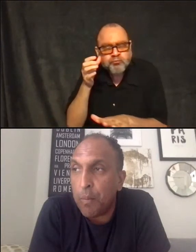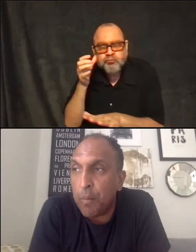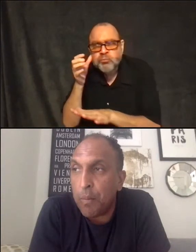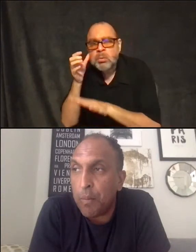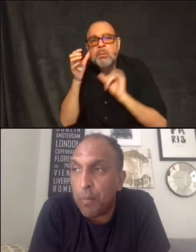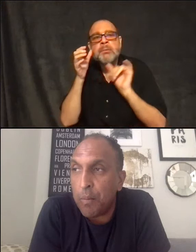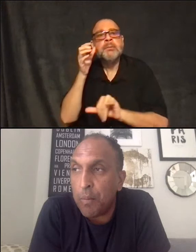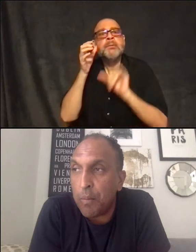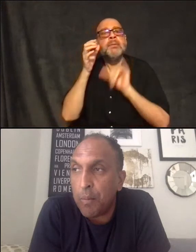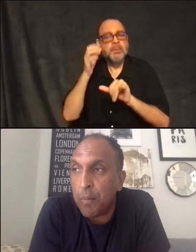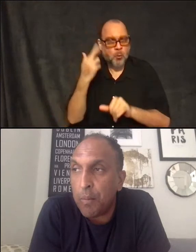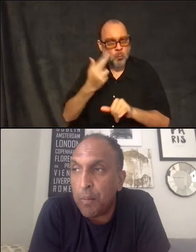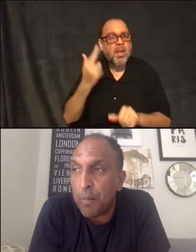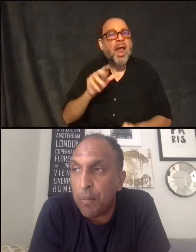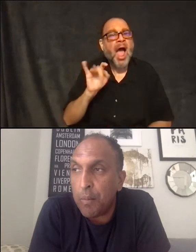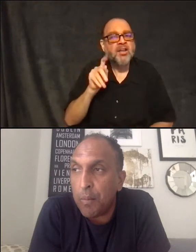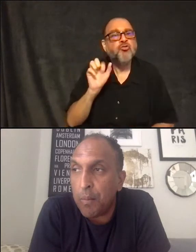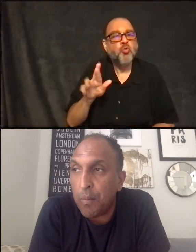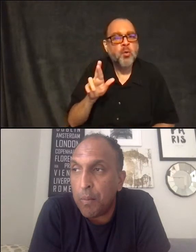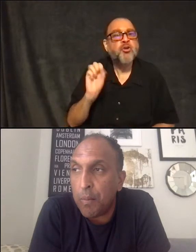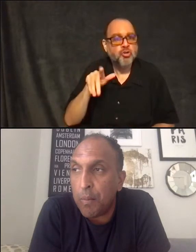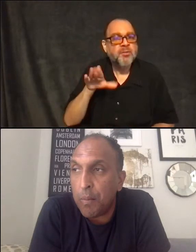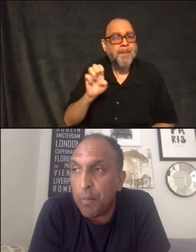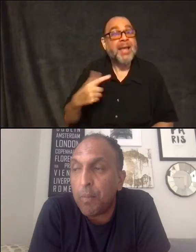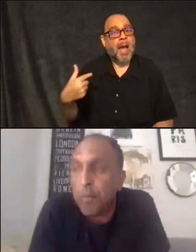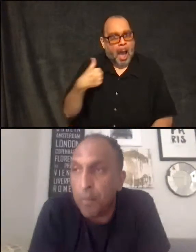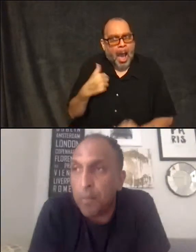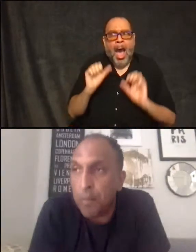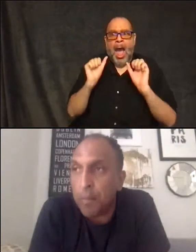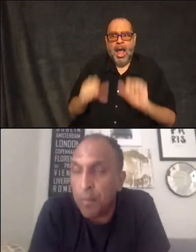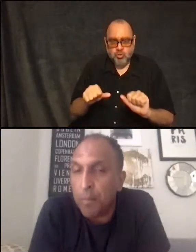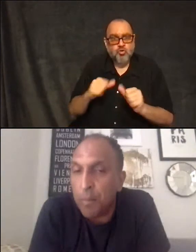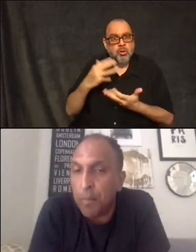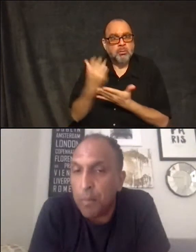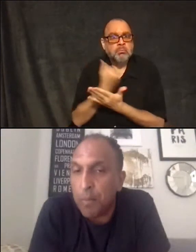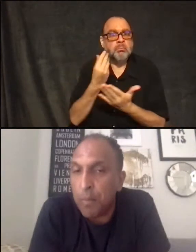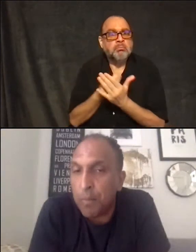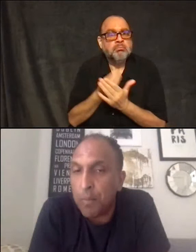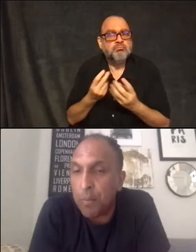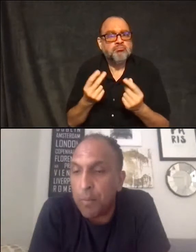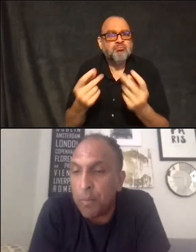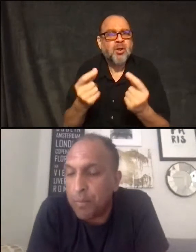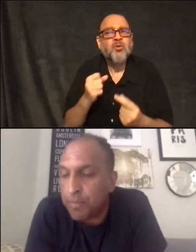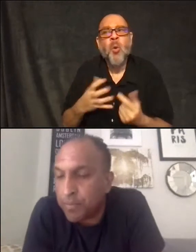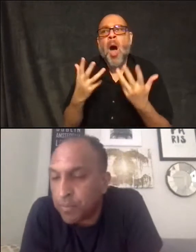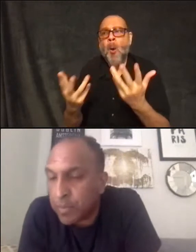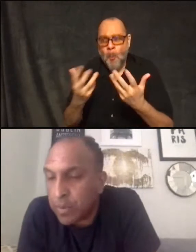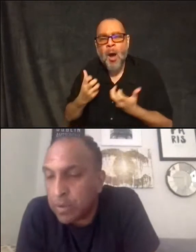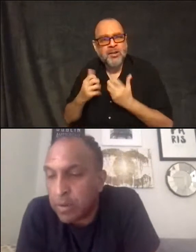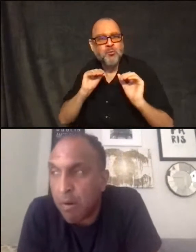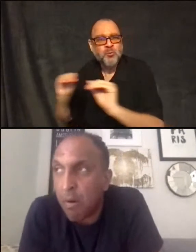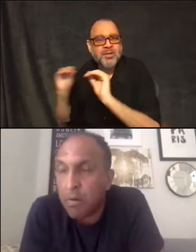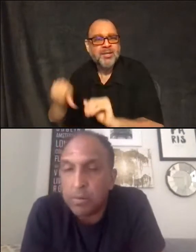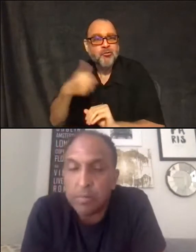Twitter Spaces, and I found that other creators weren't. So I wanted to create an avenue for those individuals that wanted to do that. I recorded it. It's all